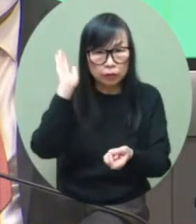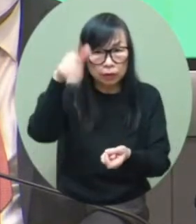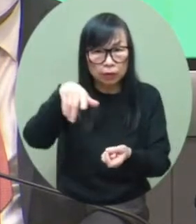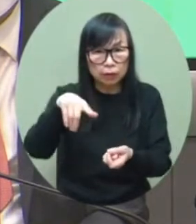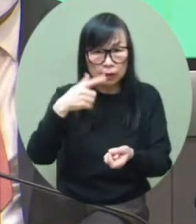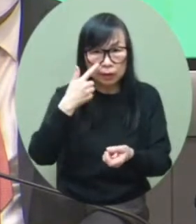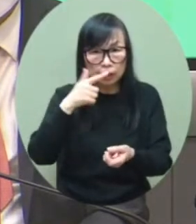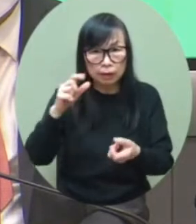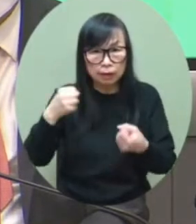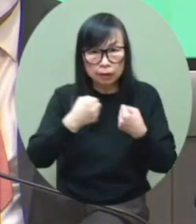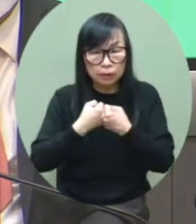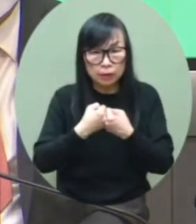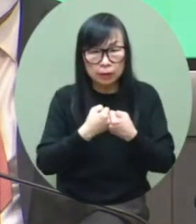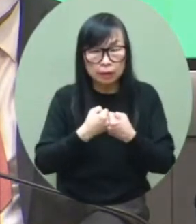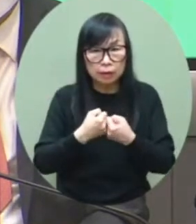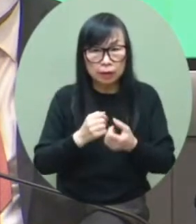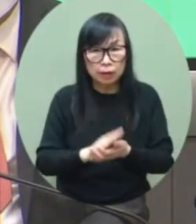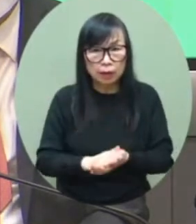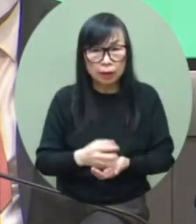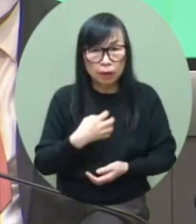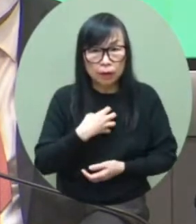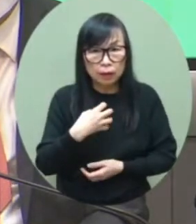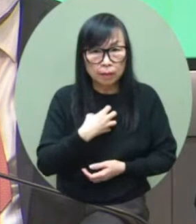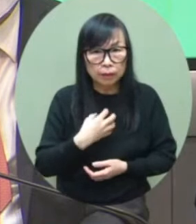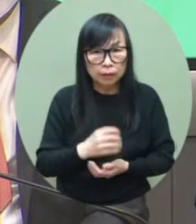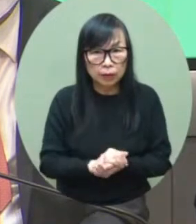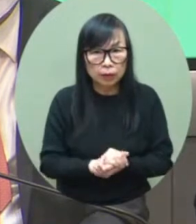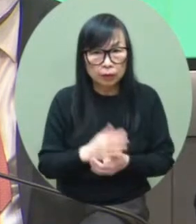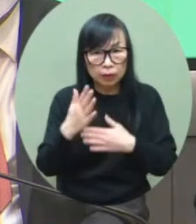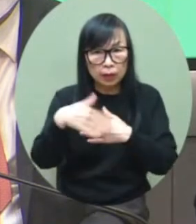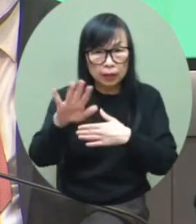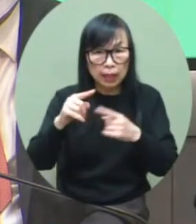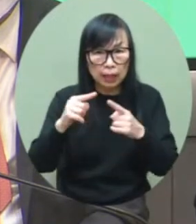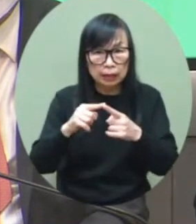of experience so we're able to respond to new challenges in future.